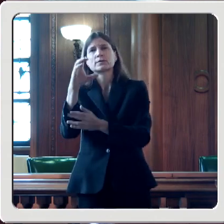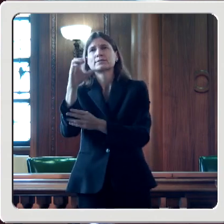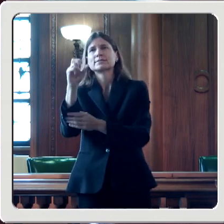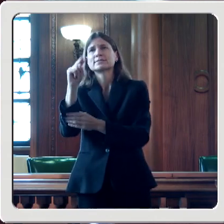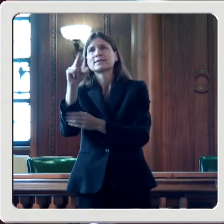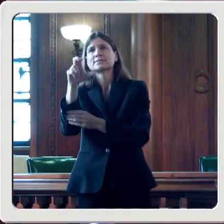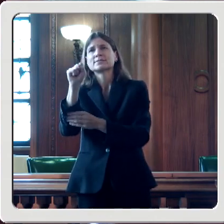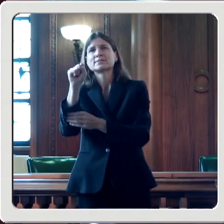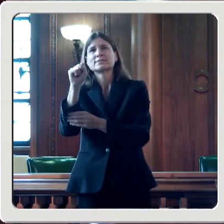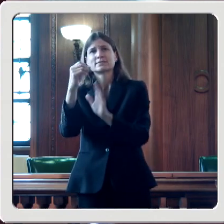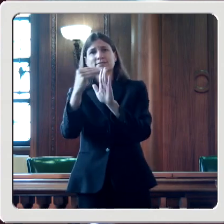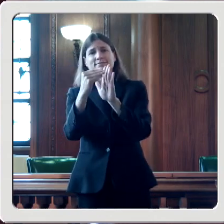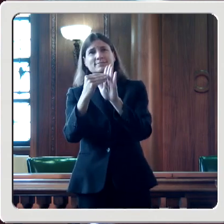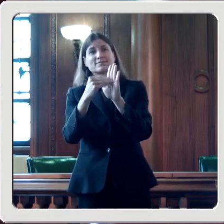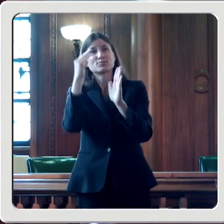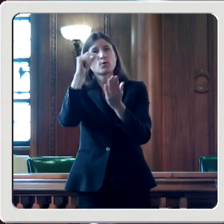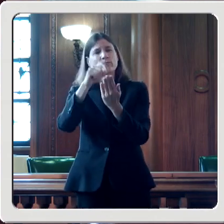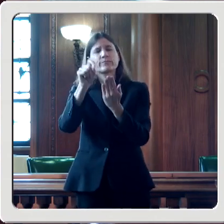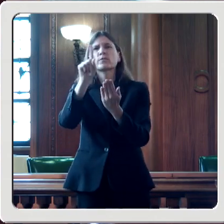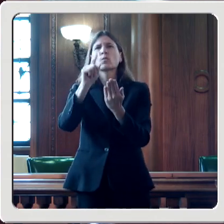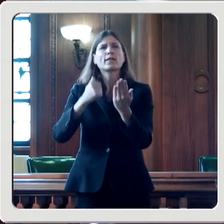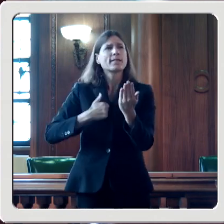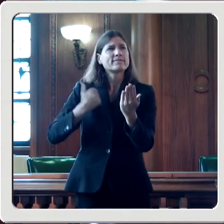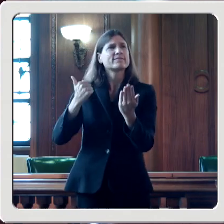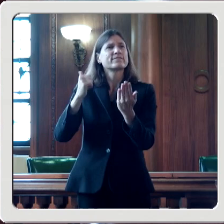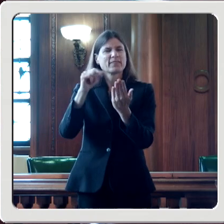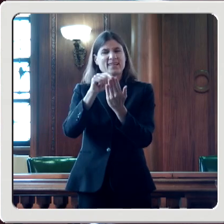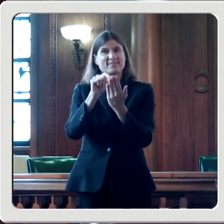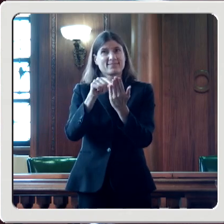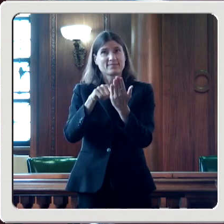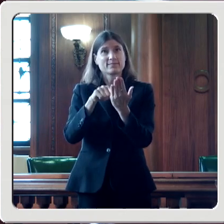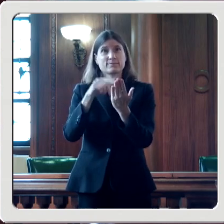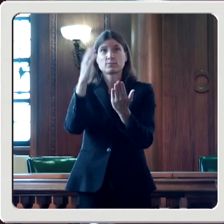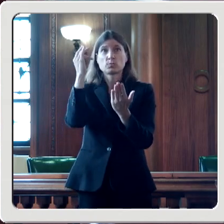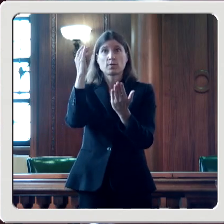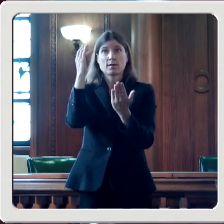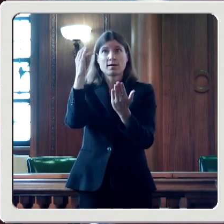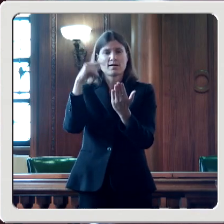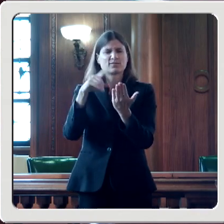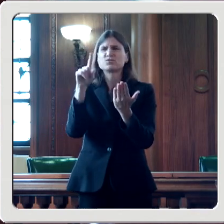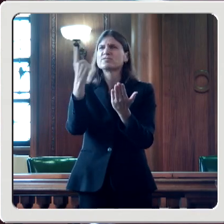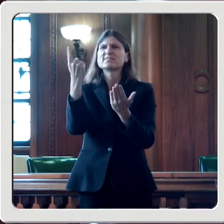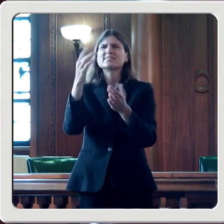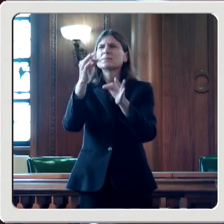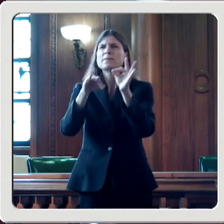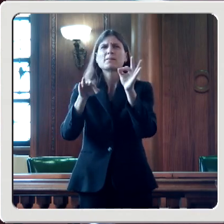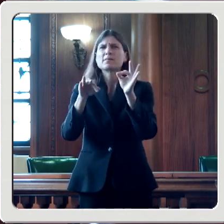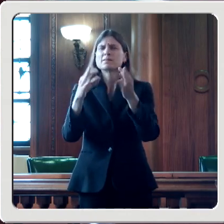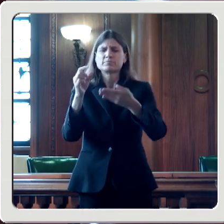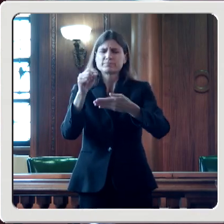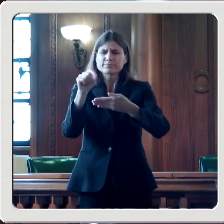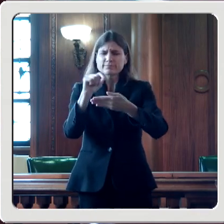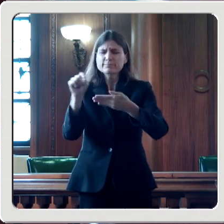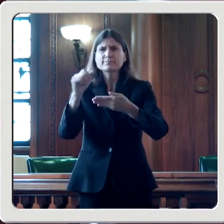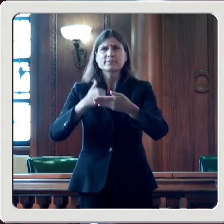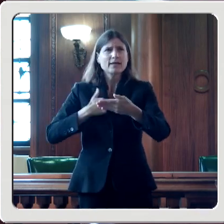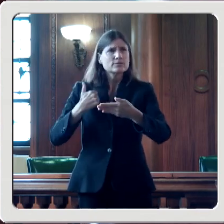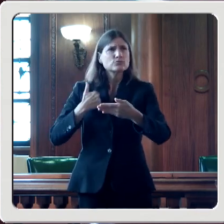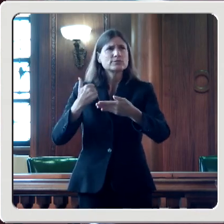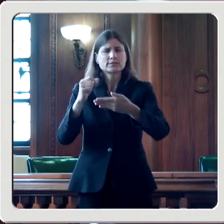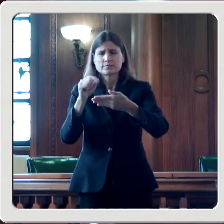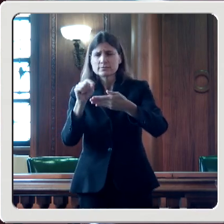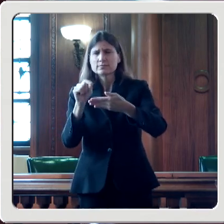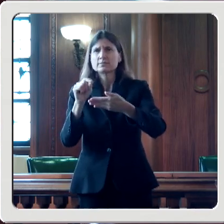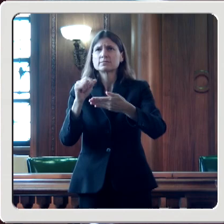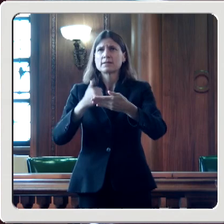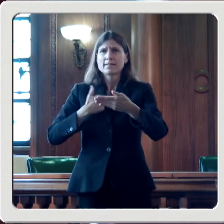painless, very, very limited information, very basic information. But if you don't